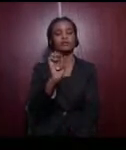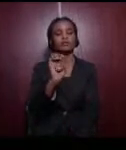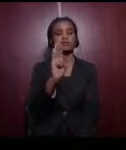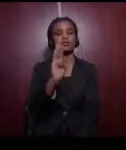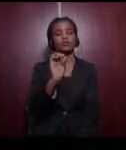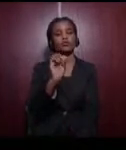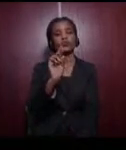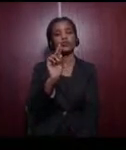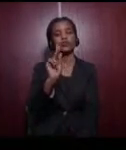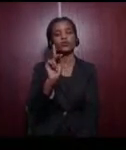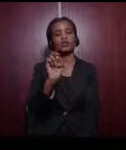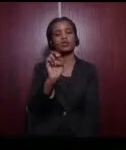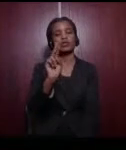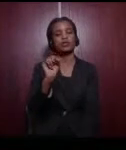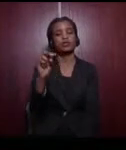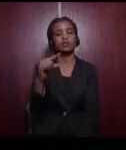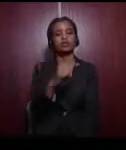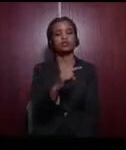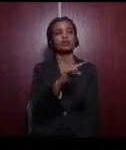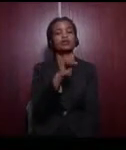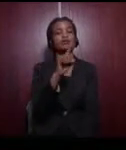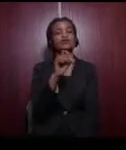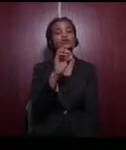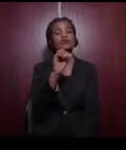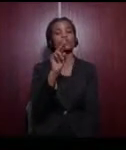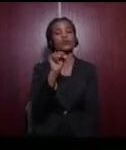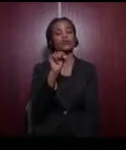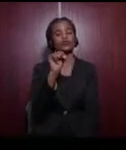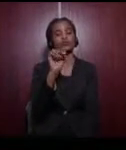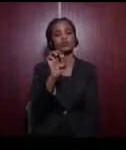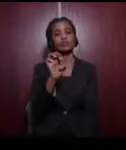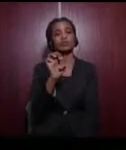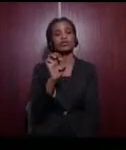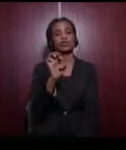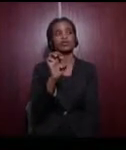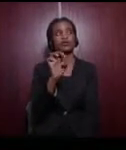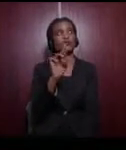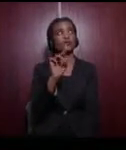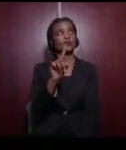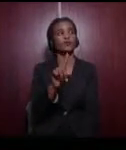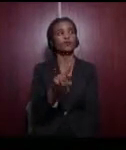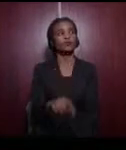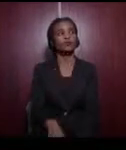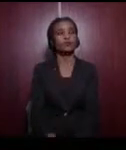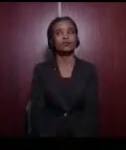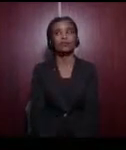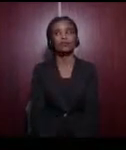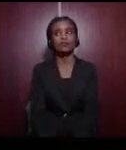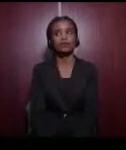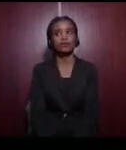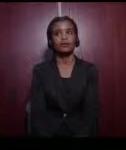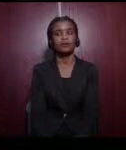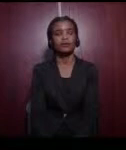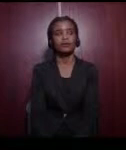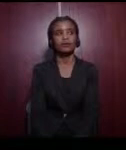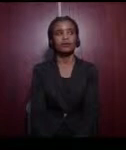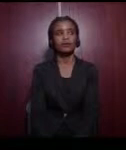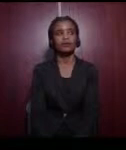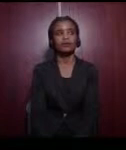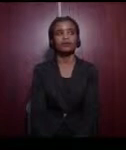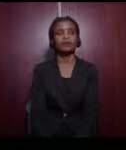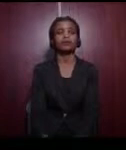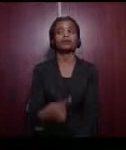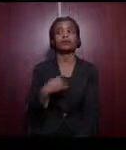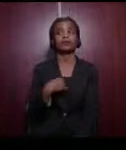My main concern is the issue of substance abuse, as I'm a drug dealer. And drug abuse is a disaster in